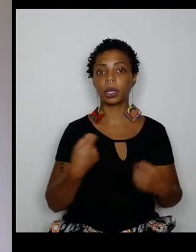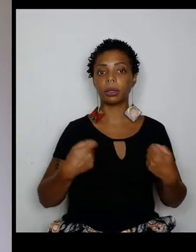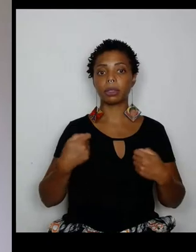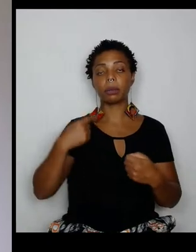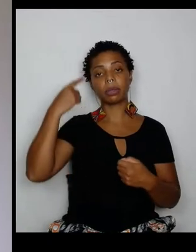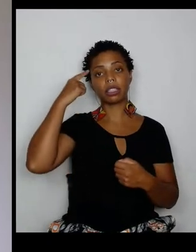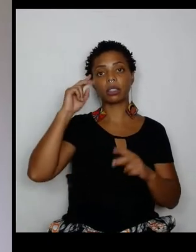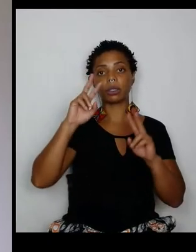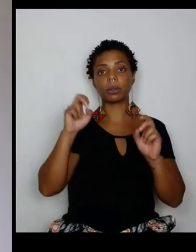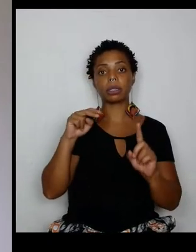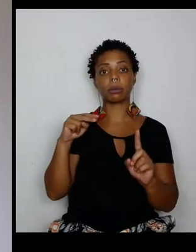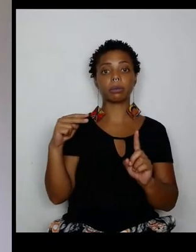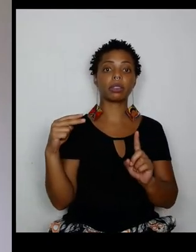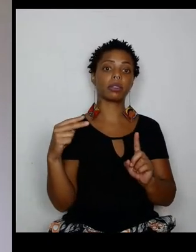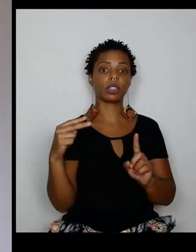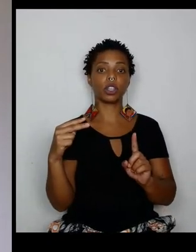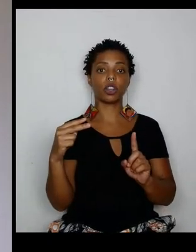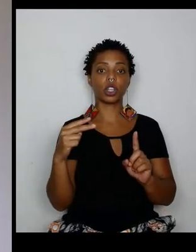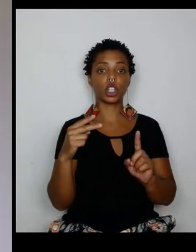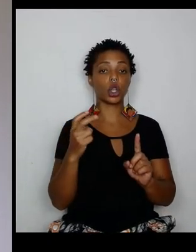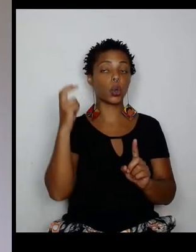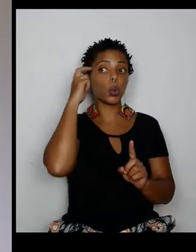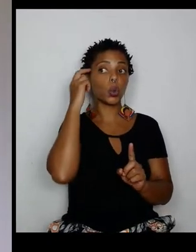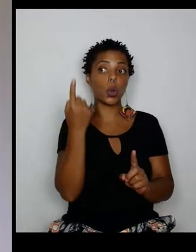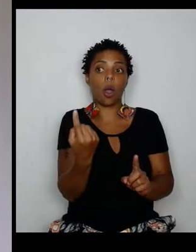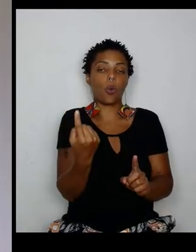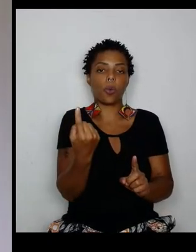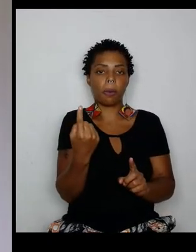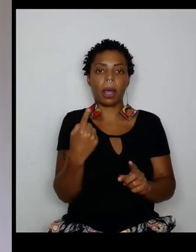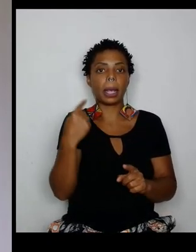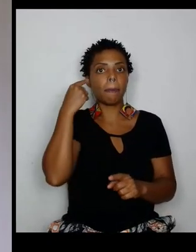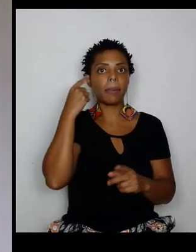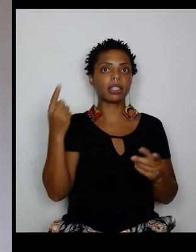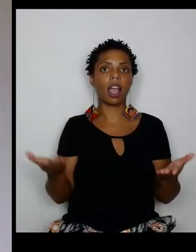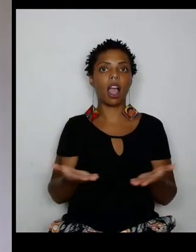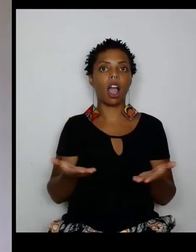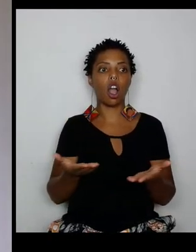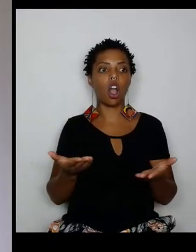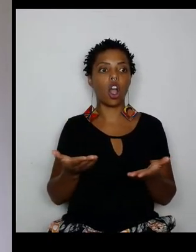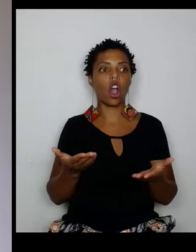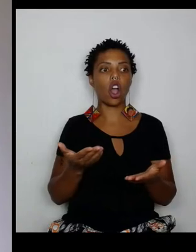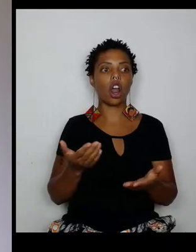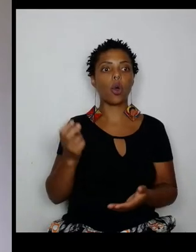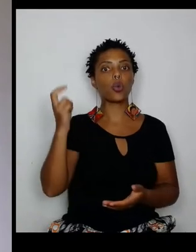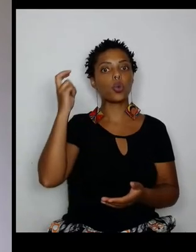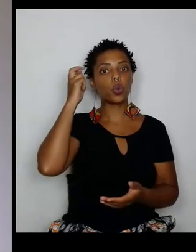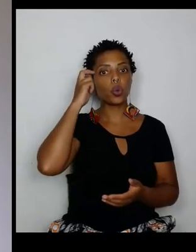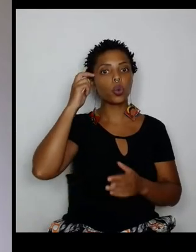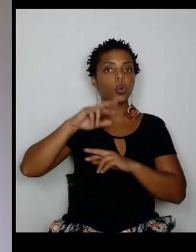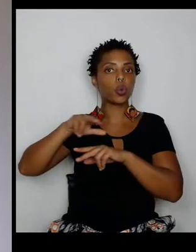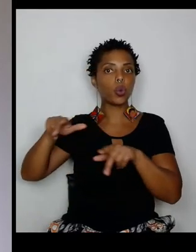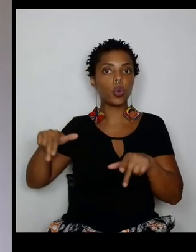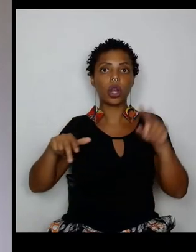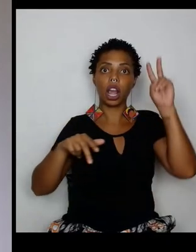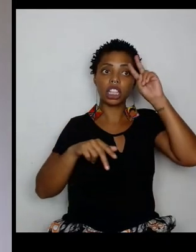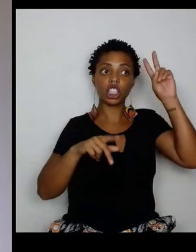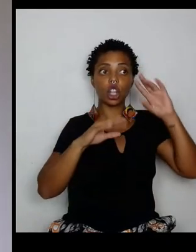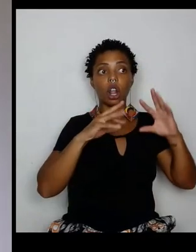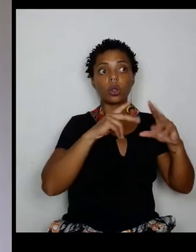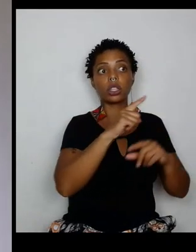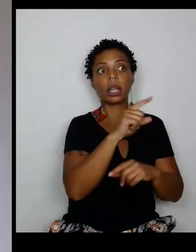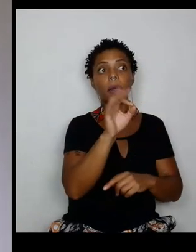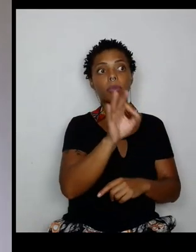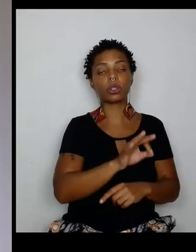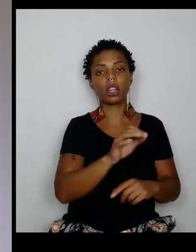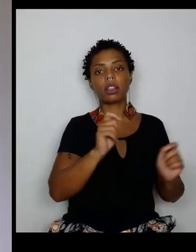today whole cultures and histories can be still used as a kind of a pelham cyst